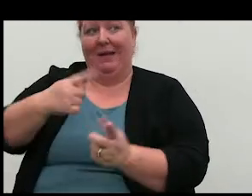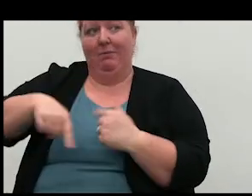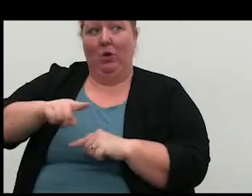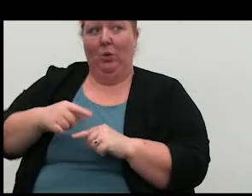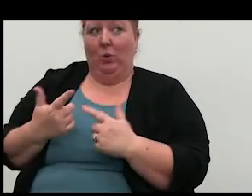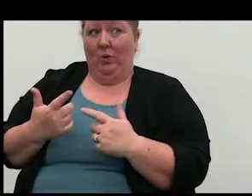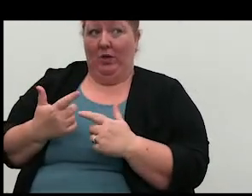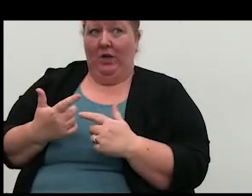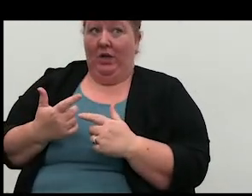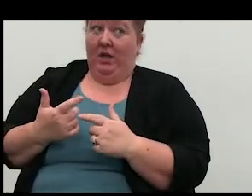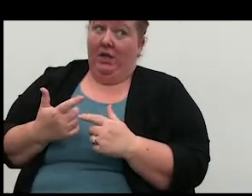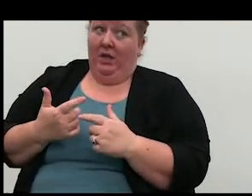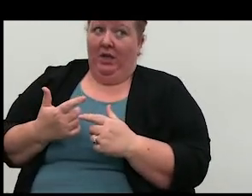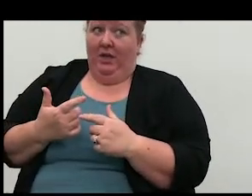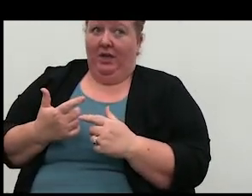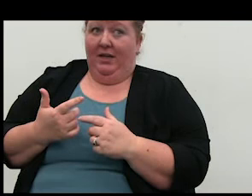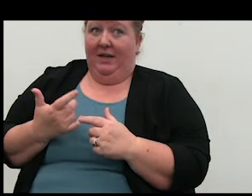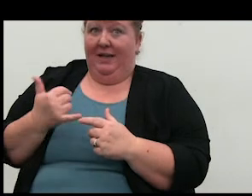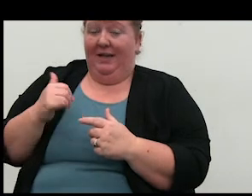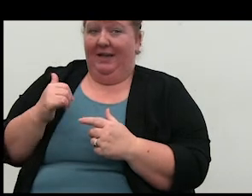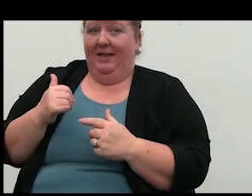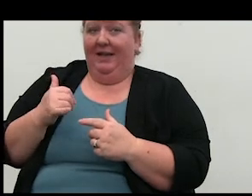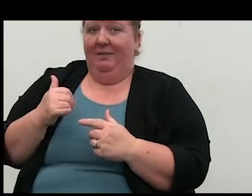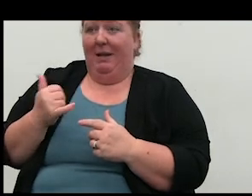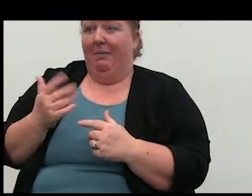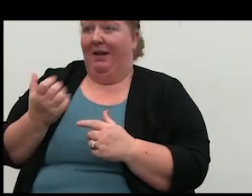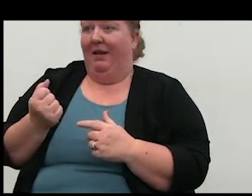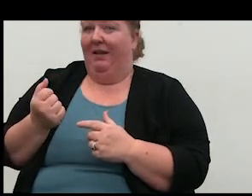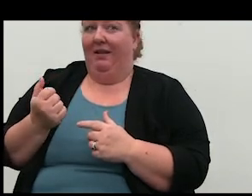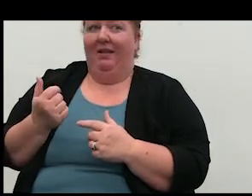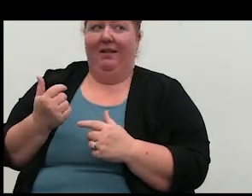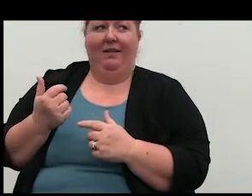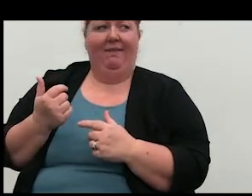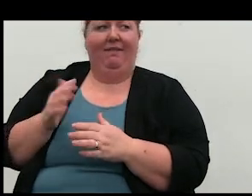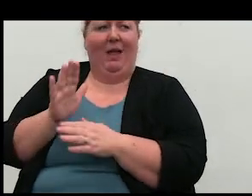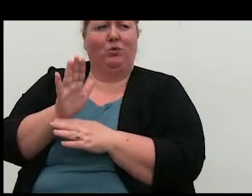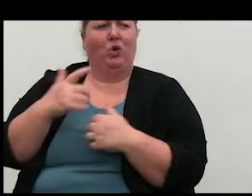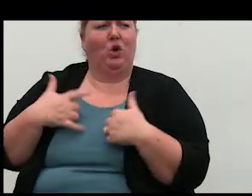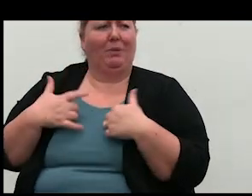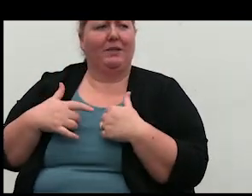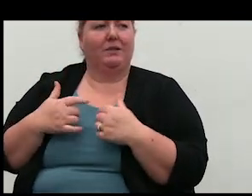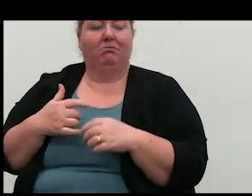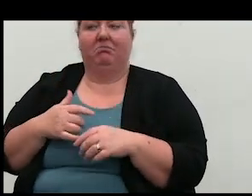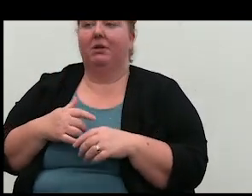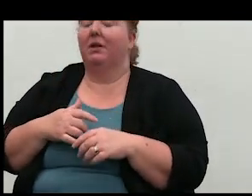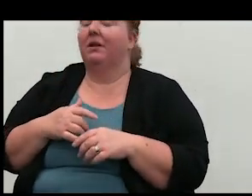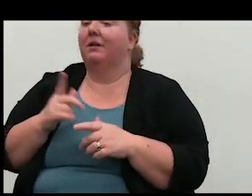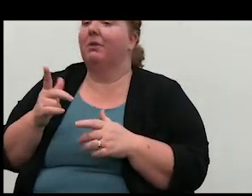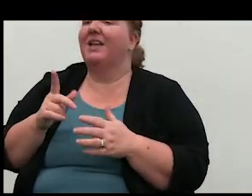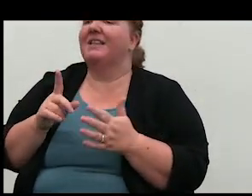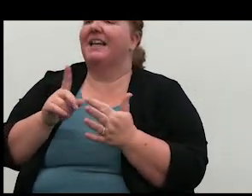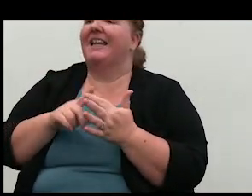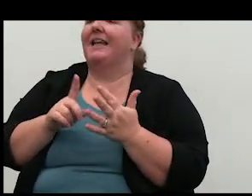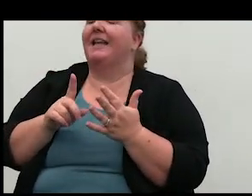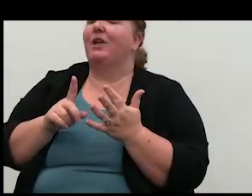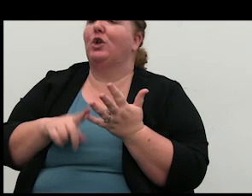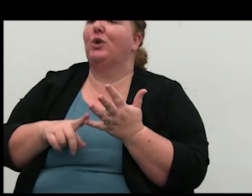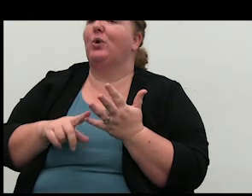with outdoor hobbies. General Data Protection Regulation is the EU